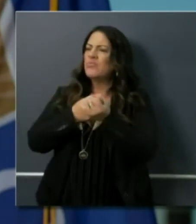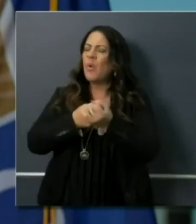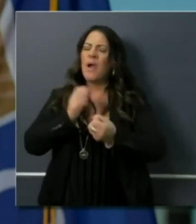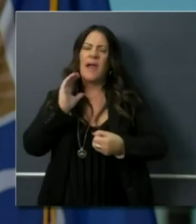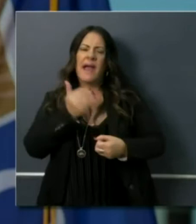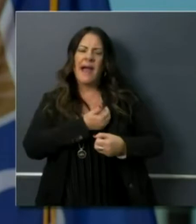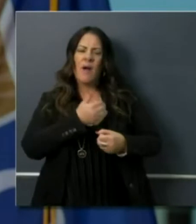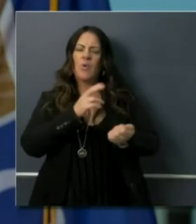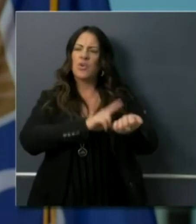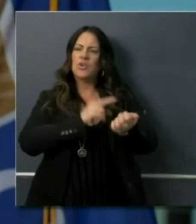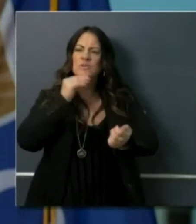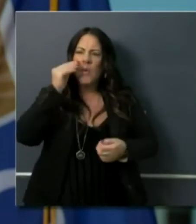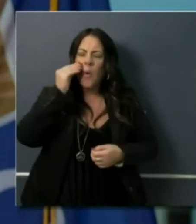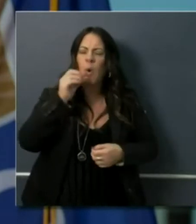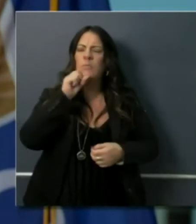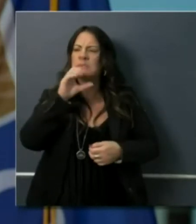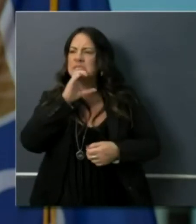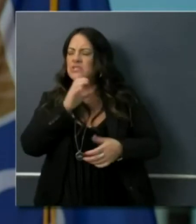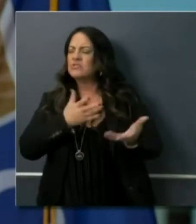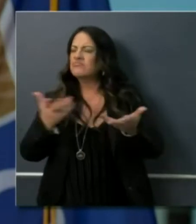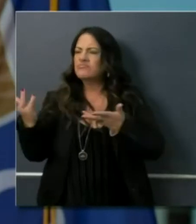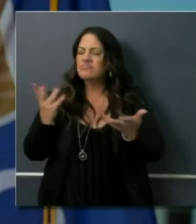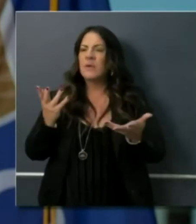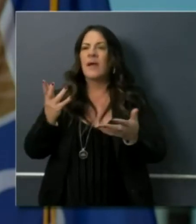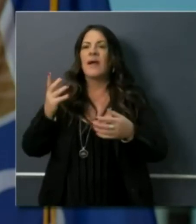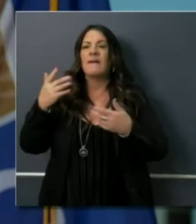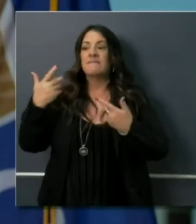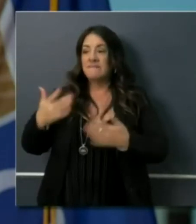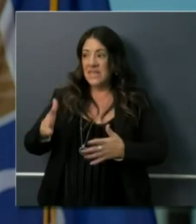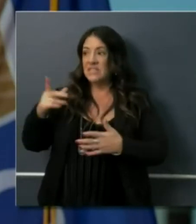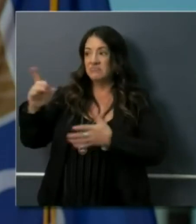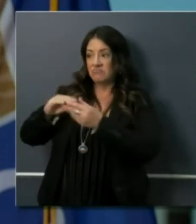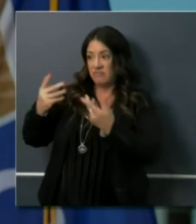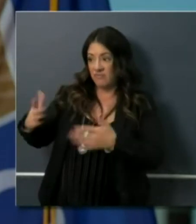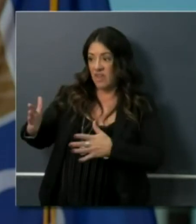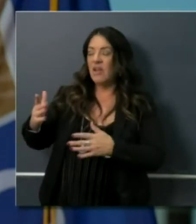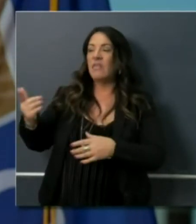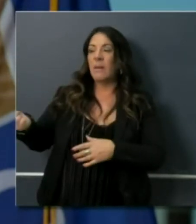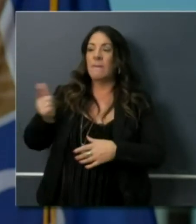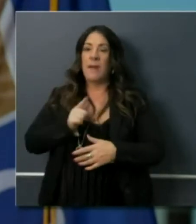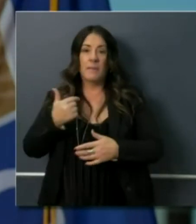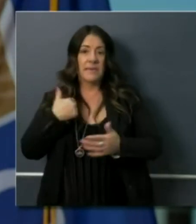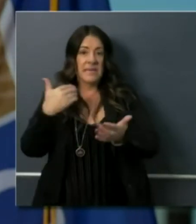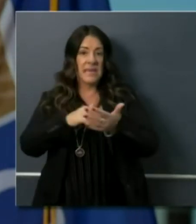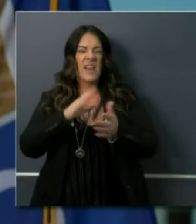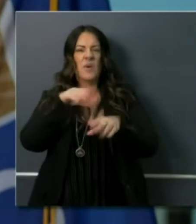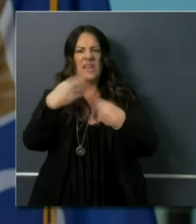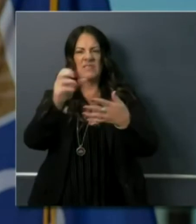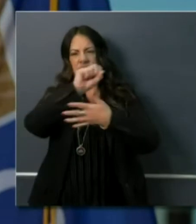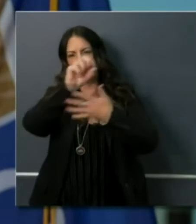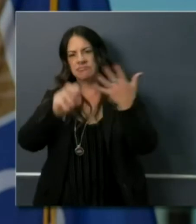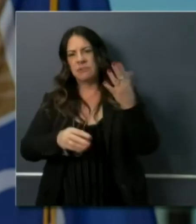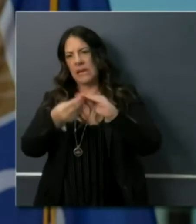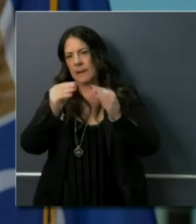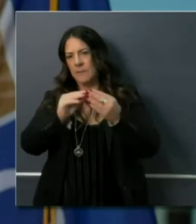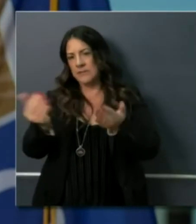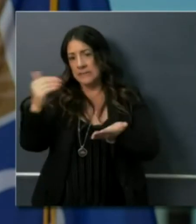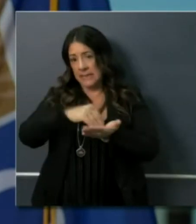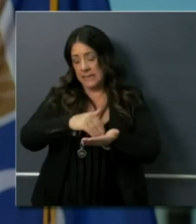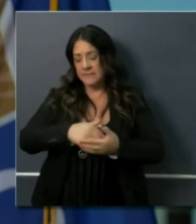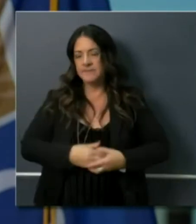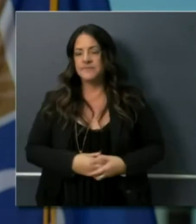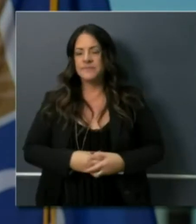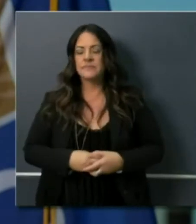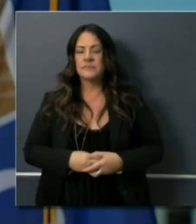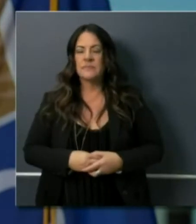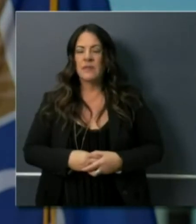nursing facilities, and the like. And then I'll come back and then give you the update on our daily numbers and where we're tracking and how